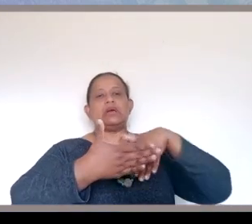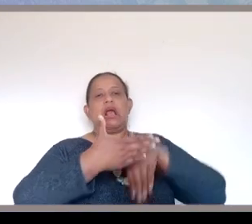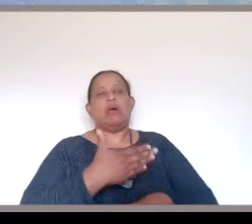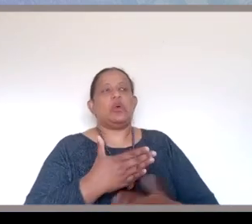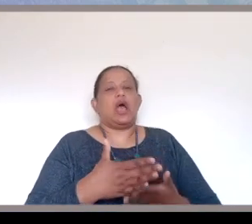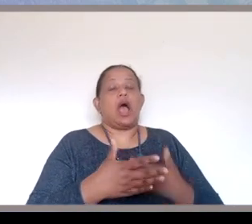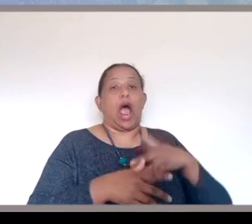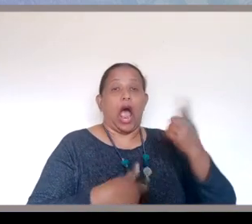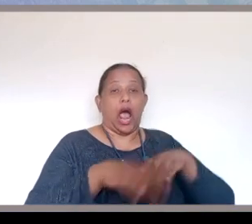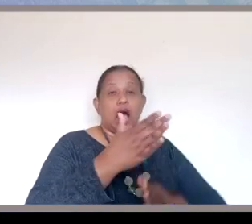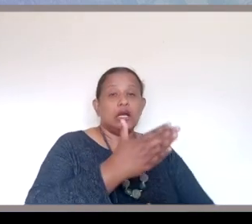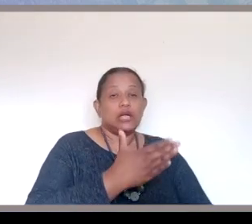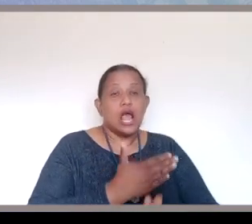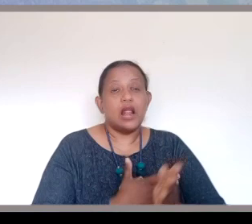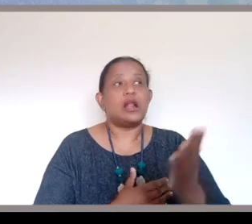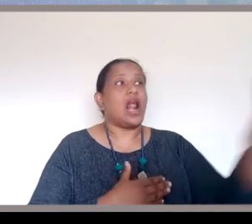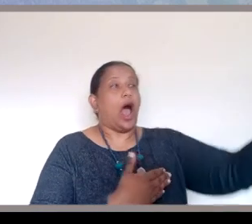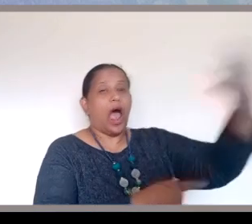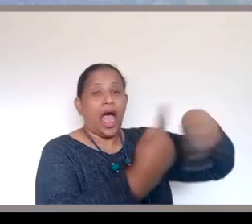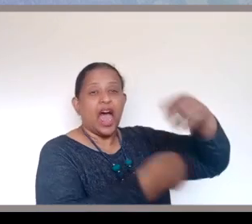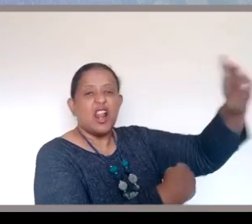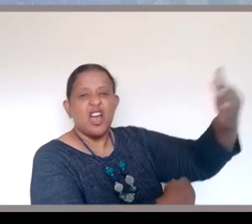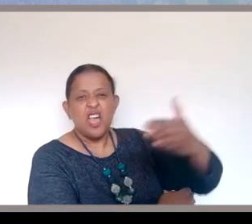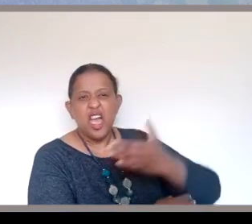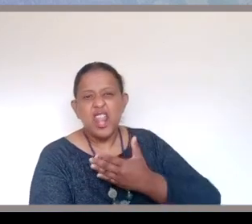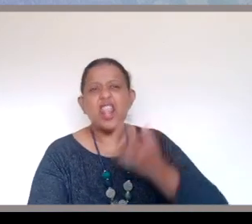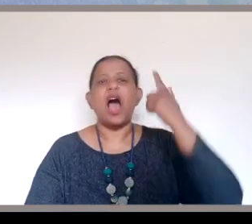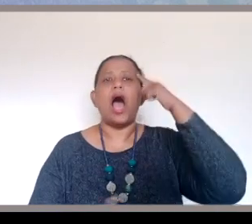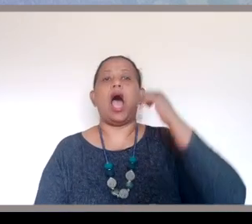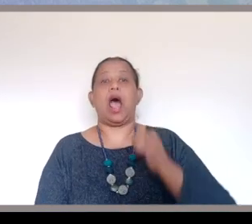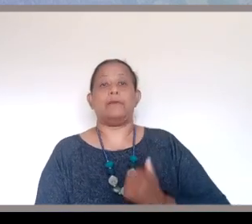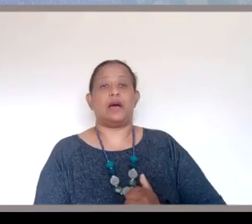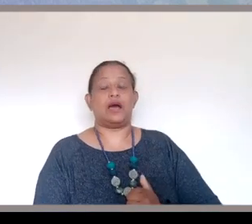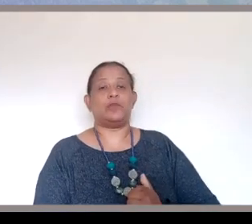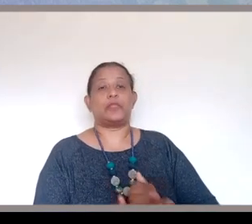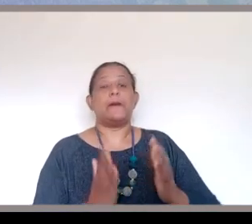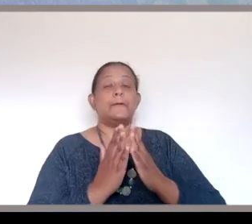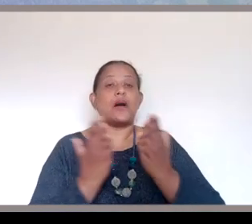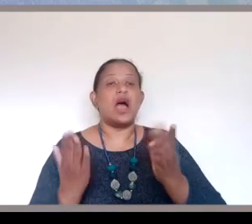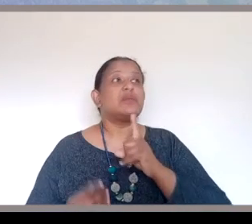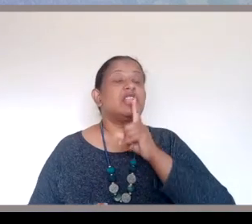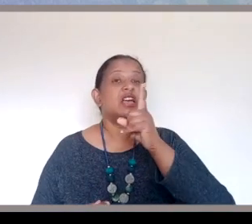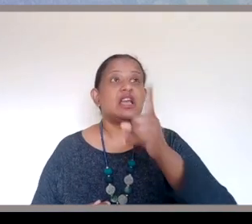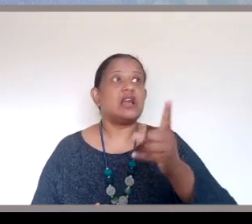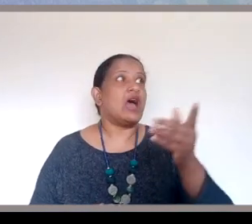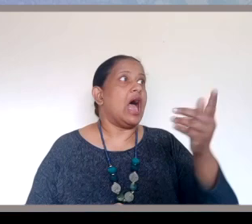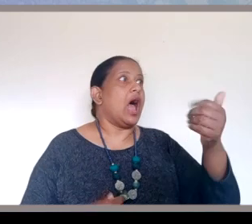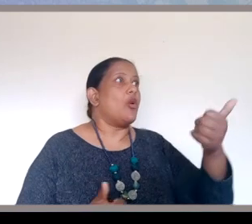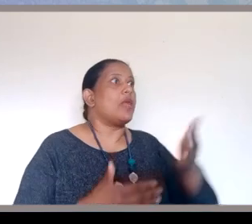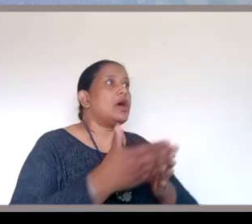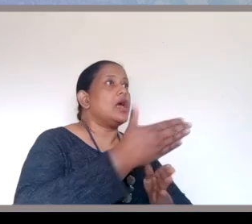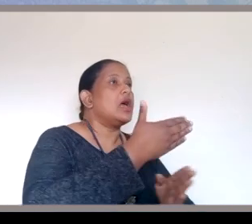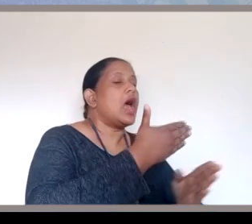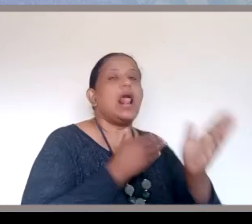for the right kind of fish. You see, what kind of bait does the devil use on you? He knows